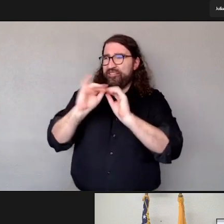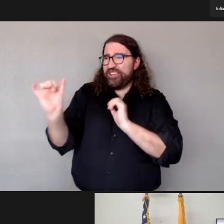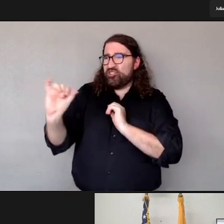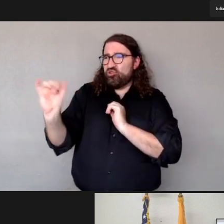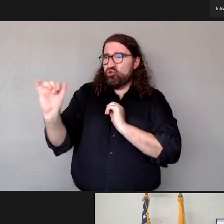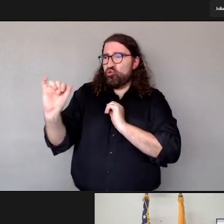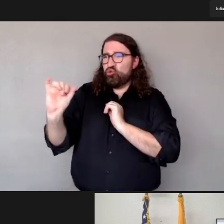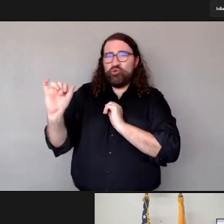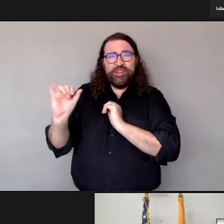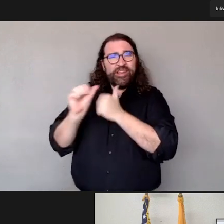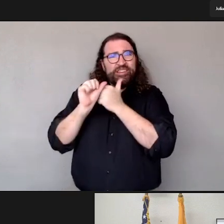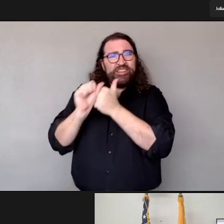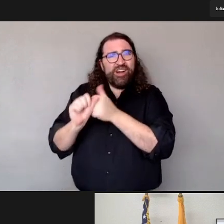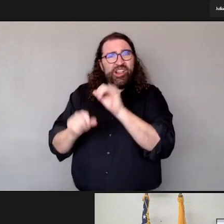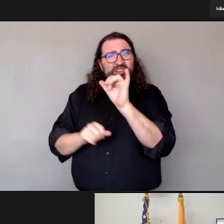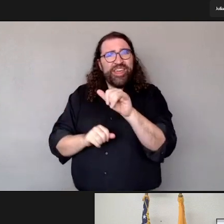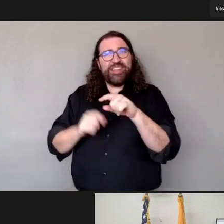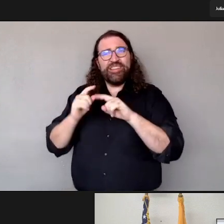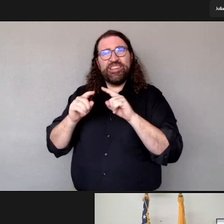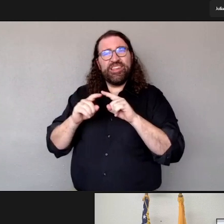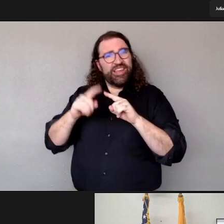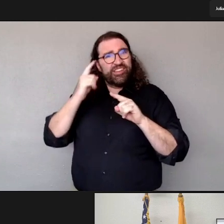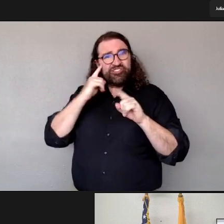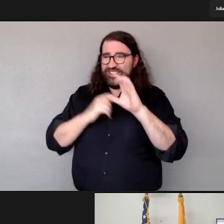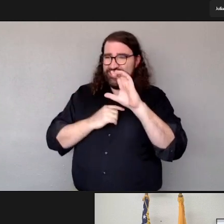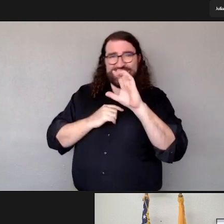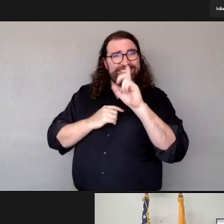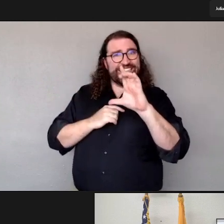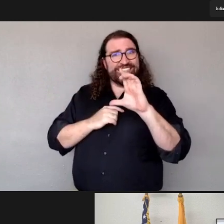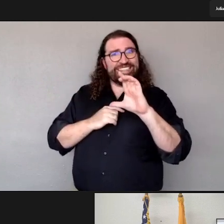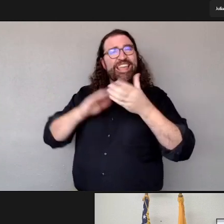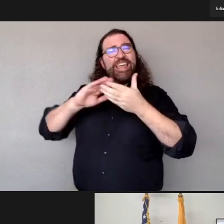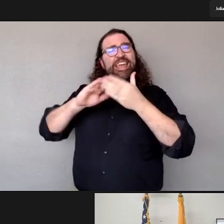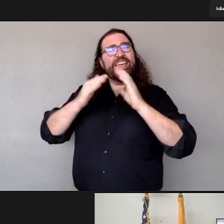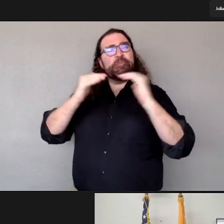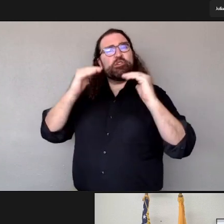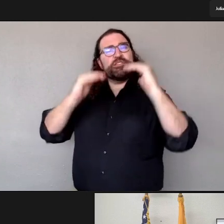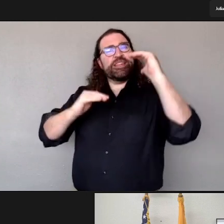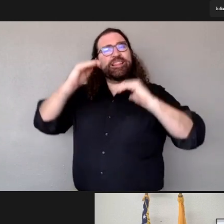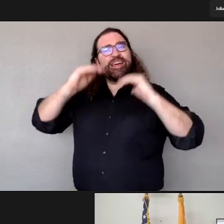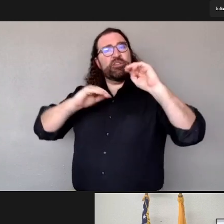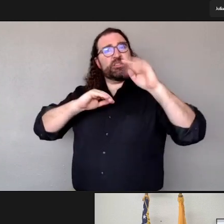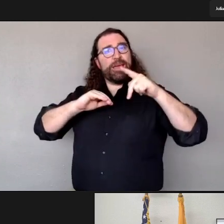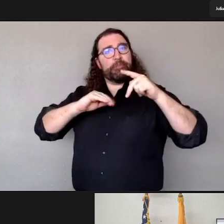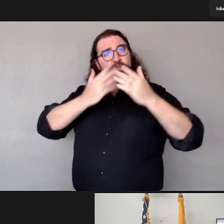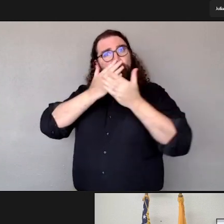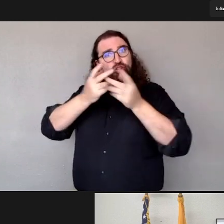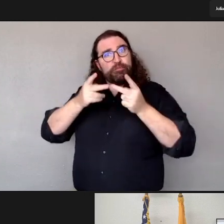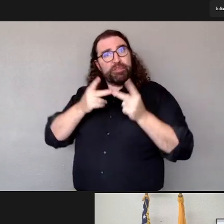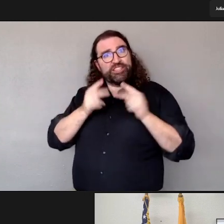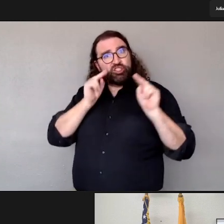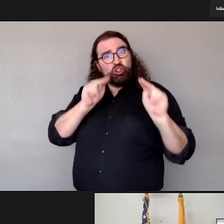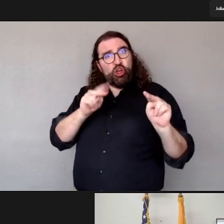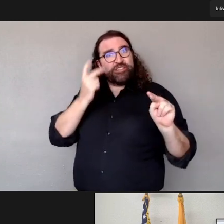a follow to what you were just saying to Jared, do you think the CDC community levels map is a place where we would look to kind of